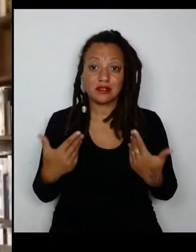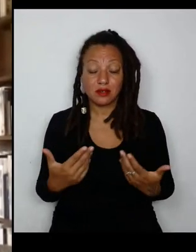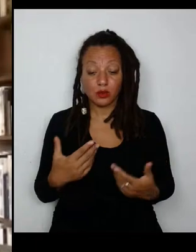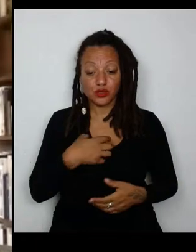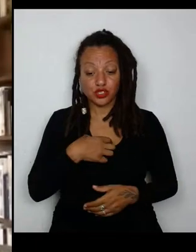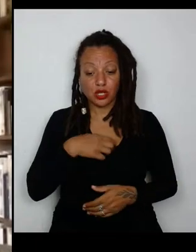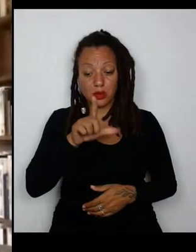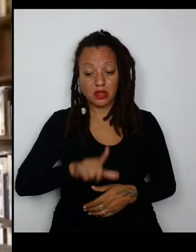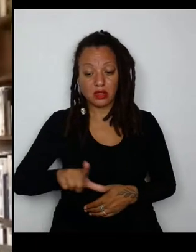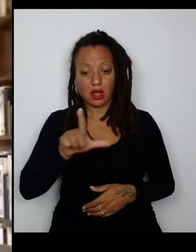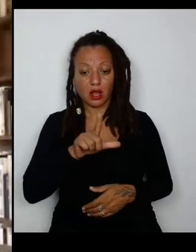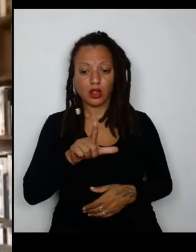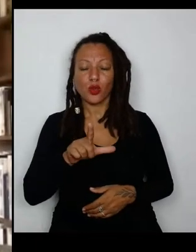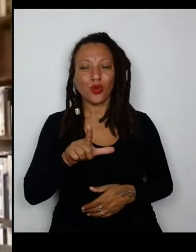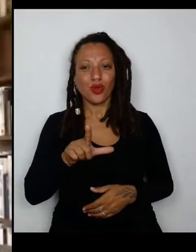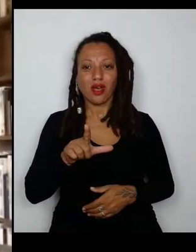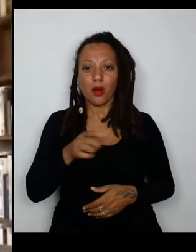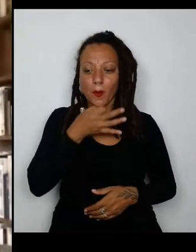and